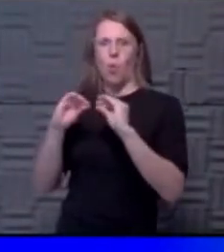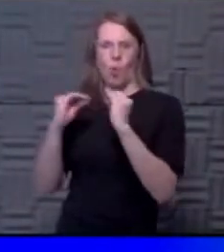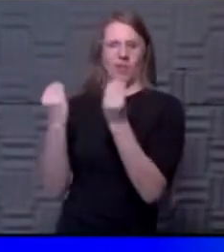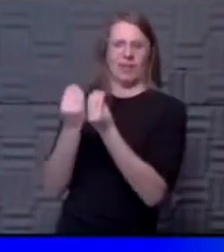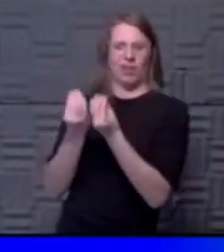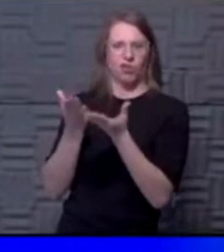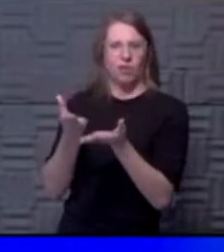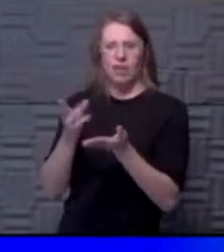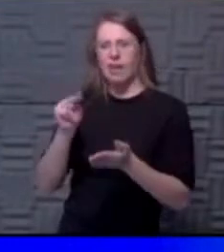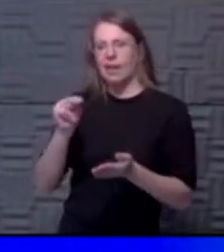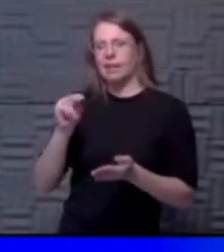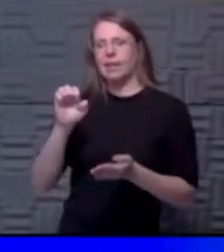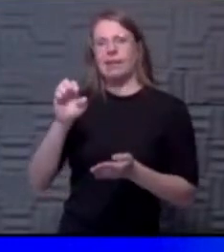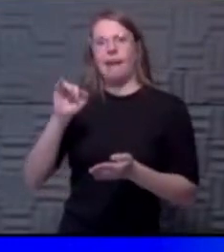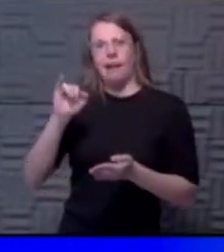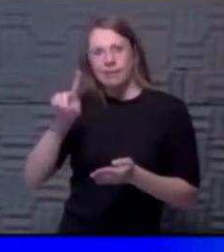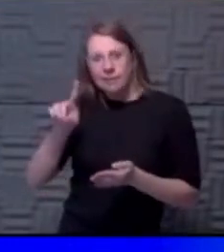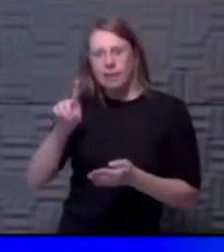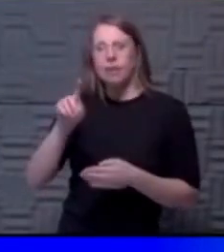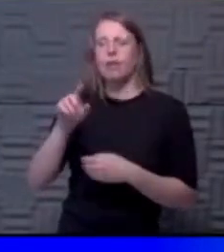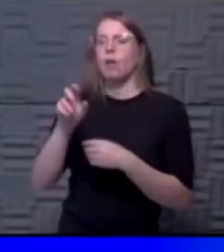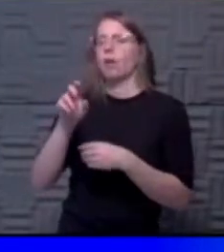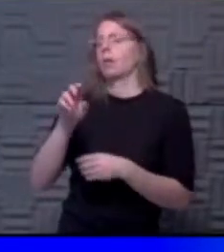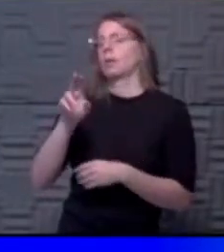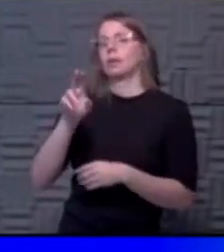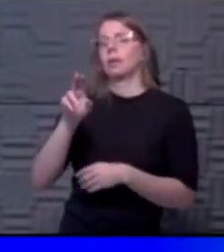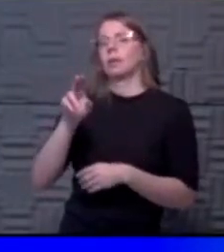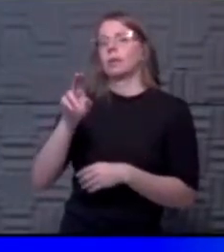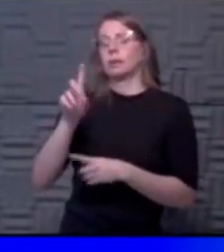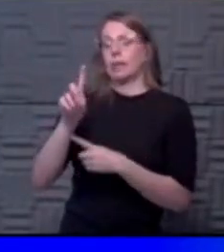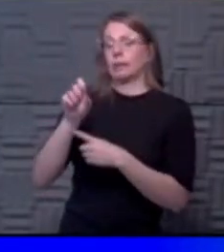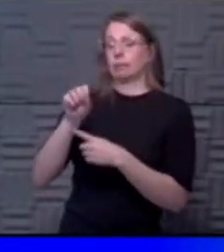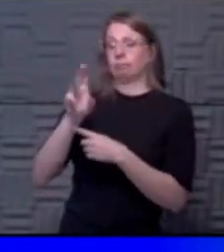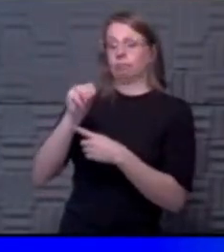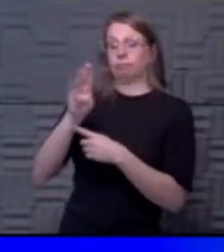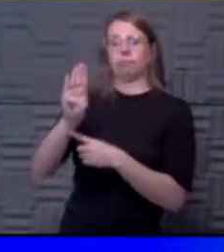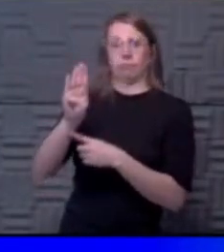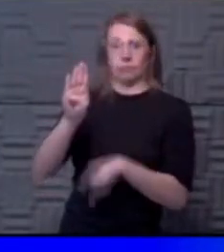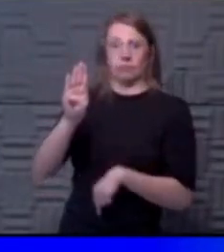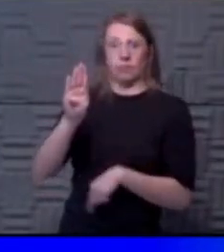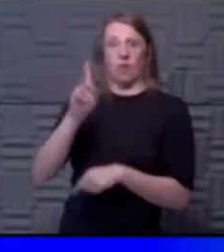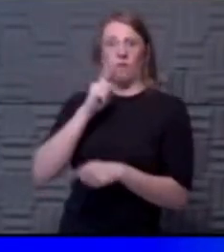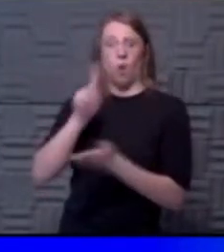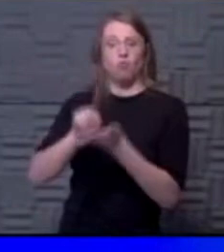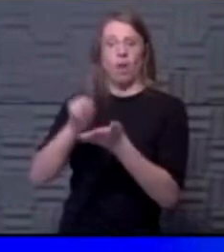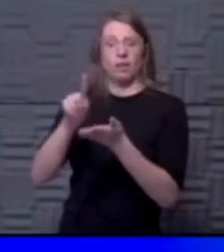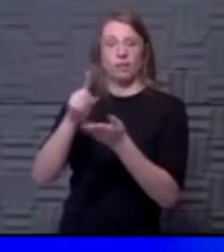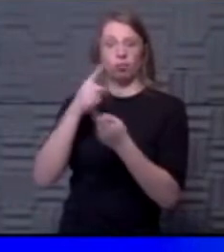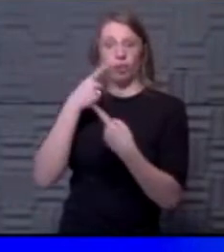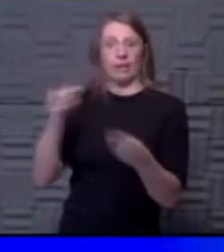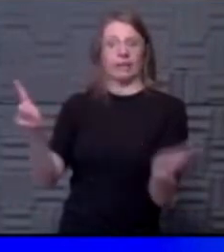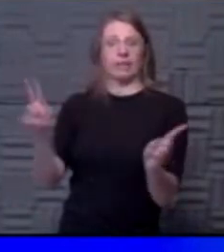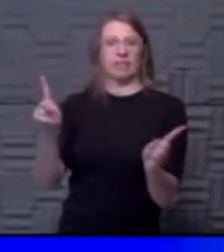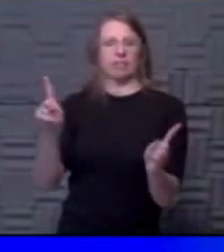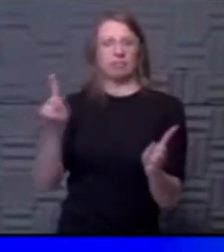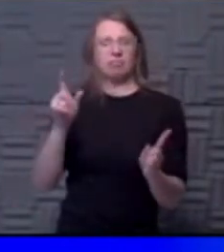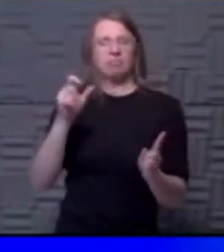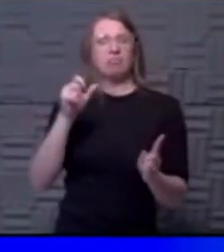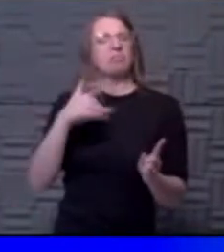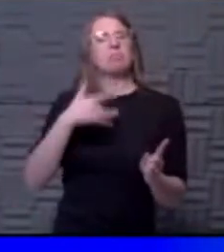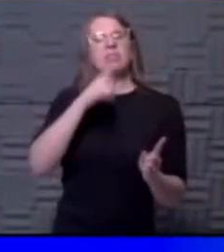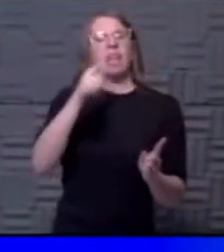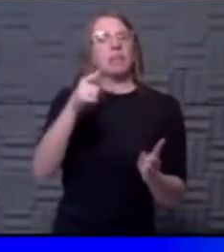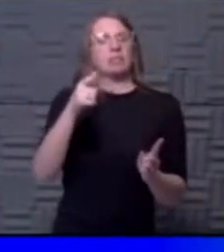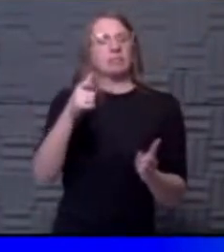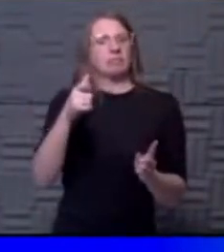may be, NAID and the Data Safety Monitoring Board, for that to put out that press release. So it is unusual. But again, yes,